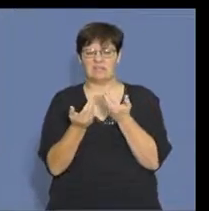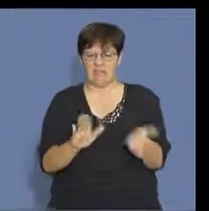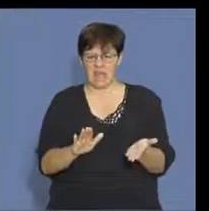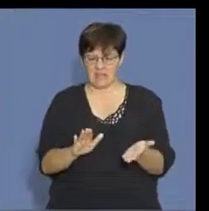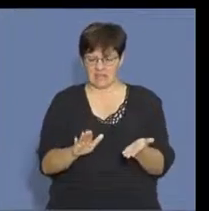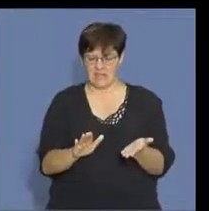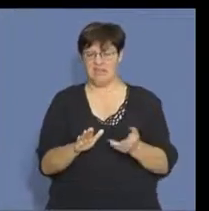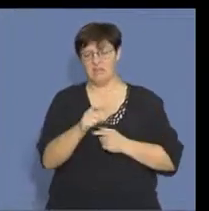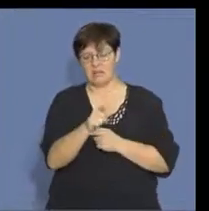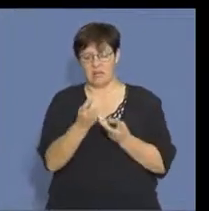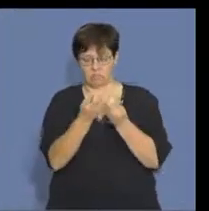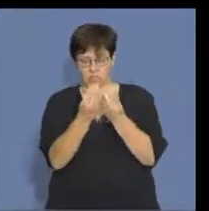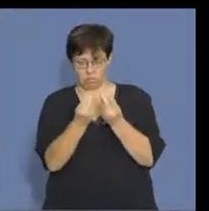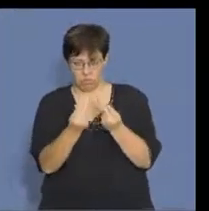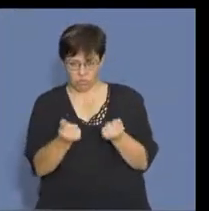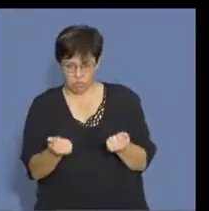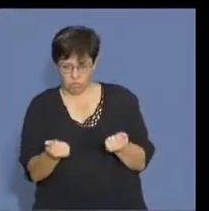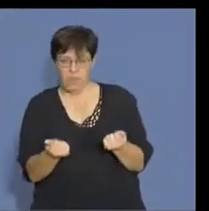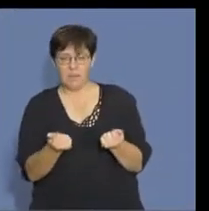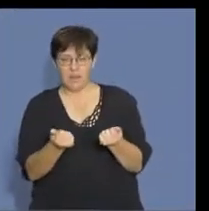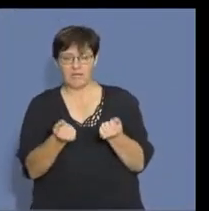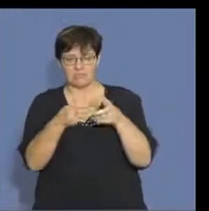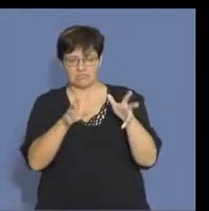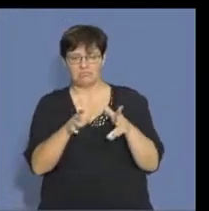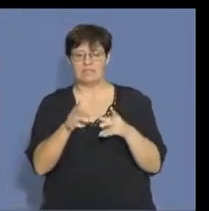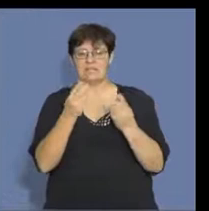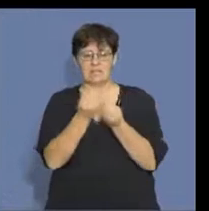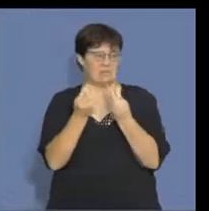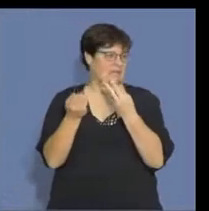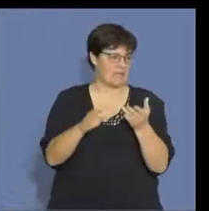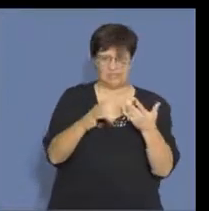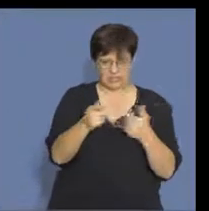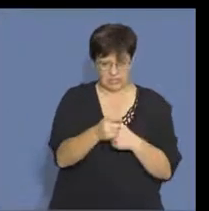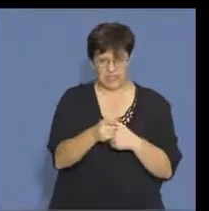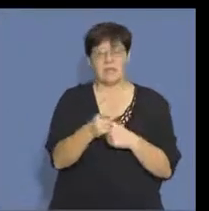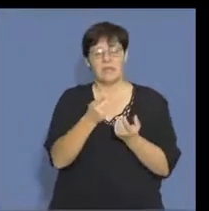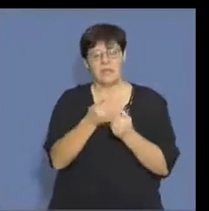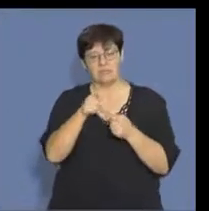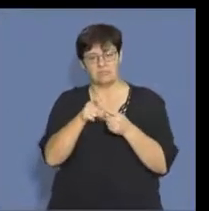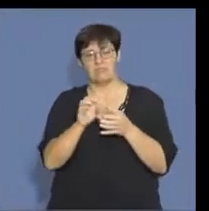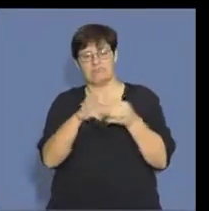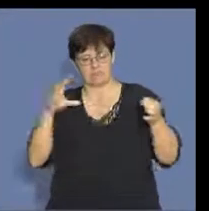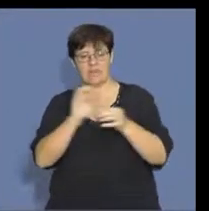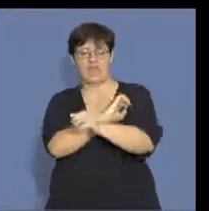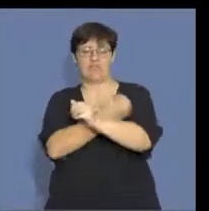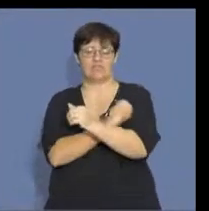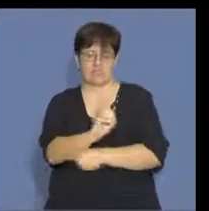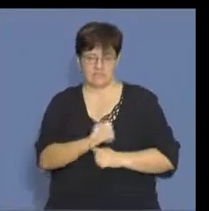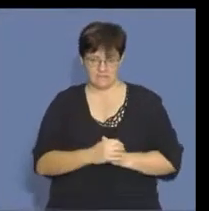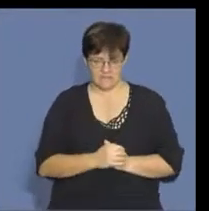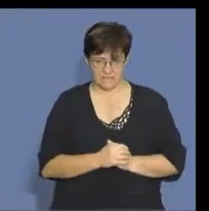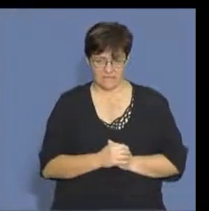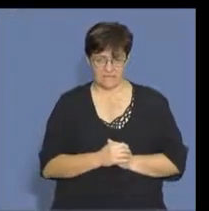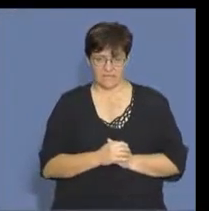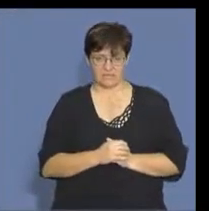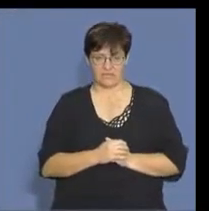essentially refers to the breakdown of dead organisms for the release of energy. And thus, when